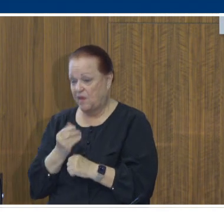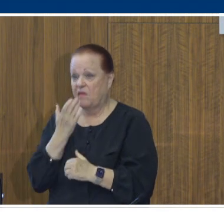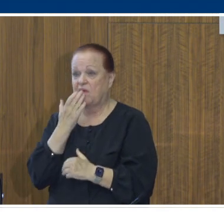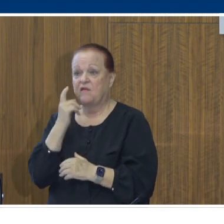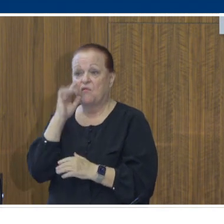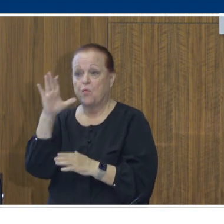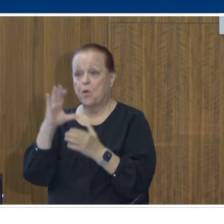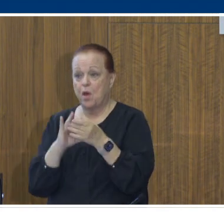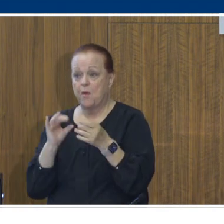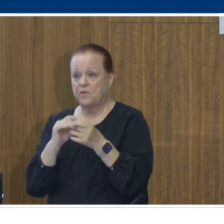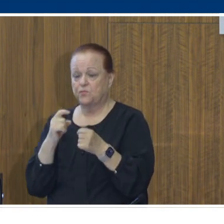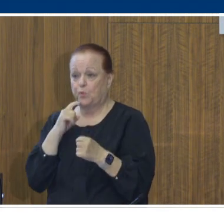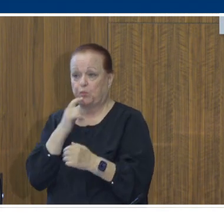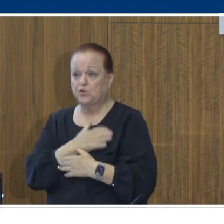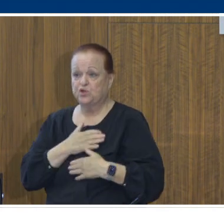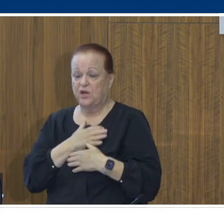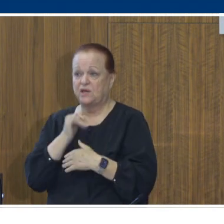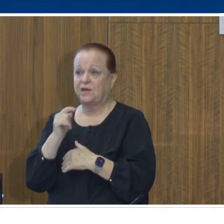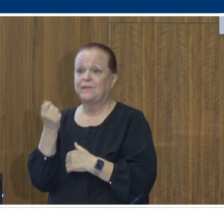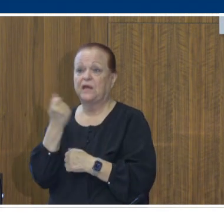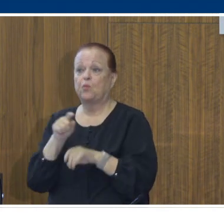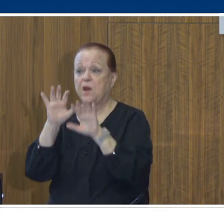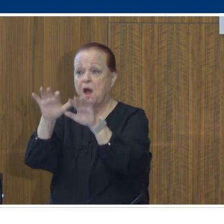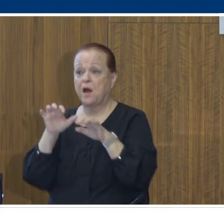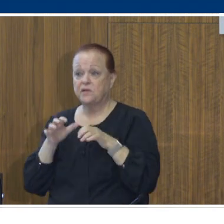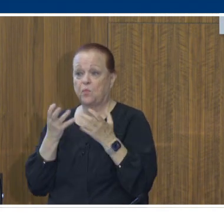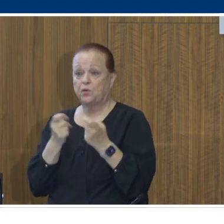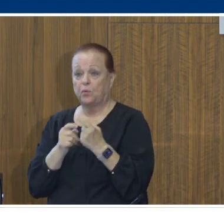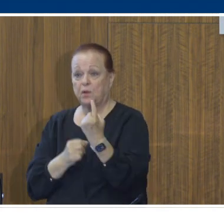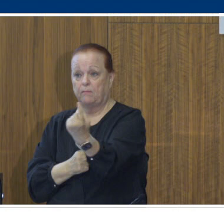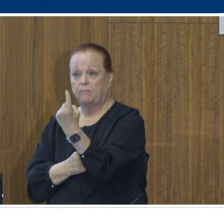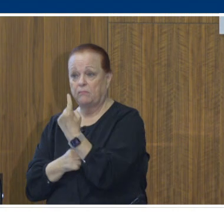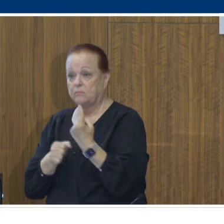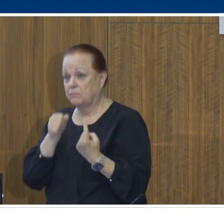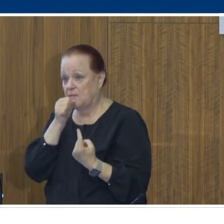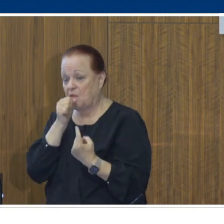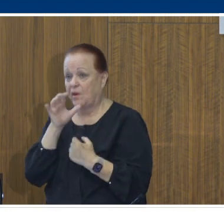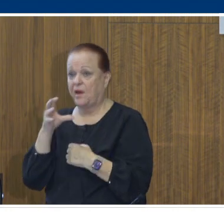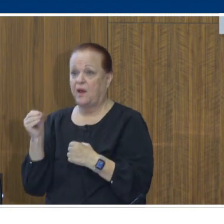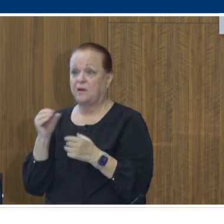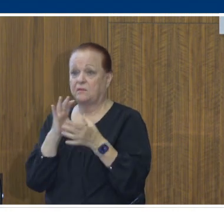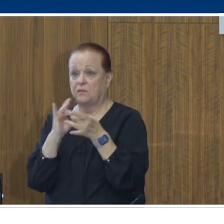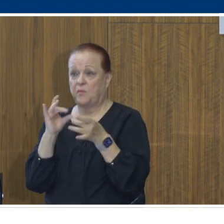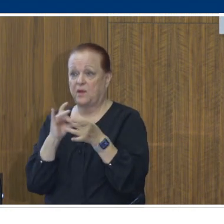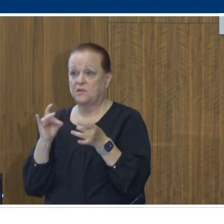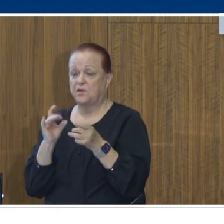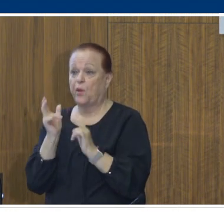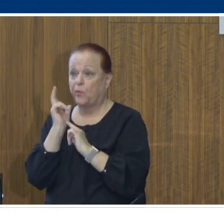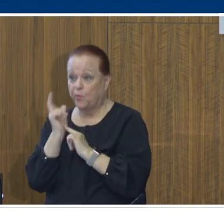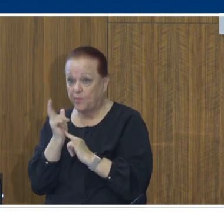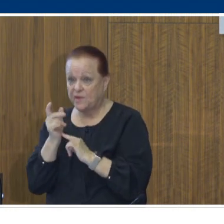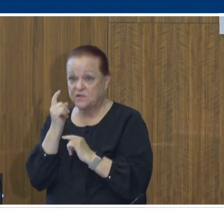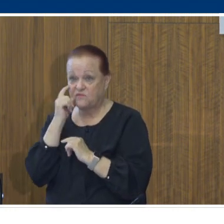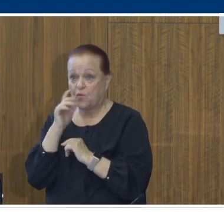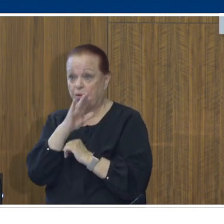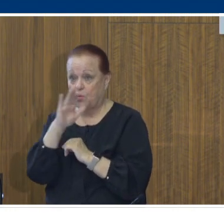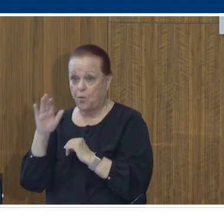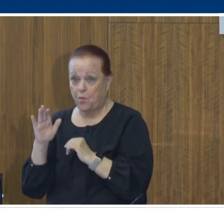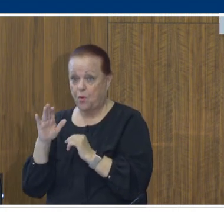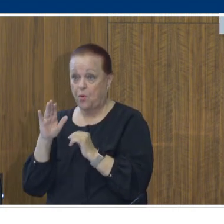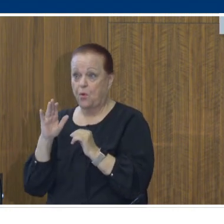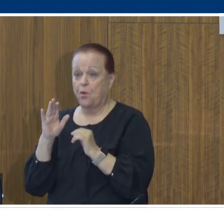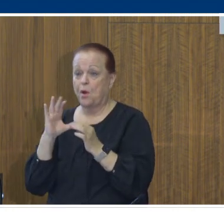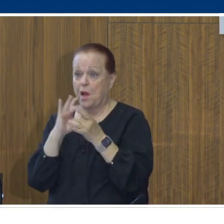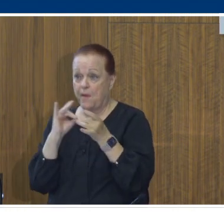like to go to the floor. If there's anybody here in the audience that would like to provide a comment at this time, it's again 3 minutes for each of the speakers, or 6 minutes if you